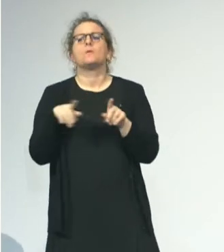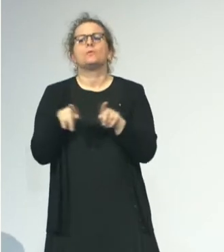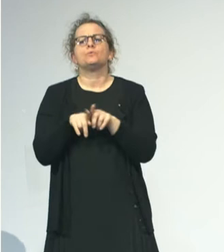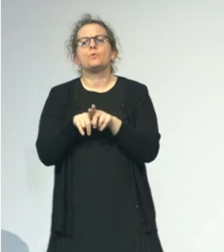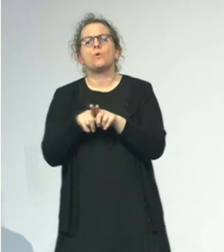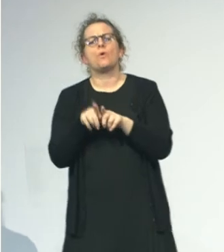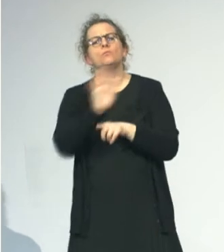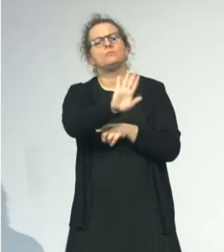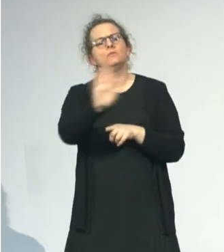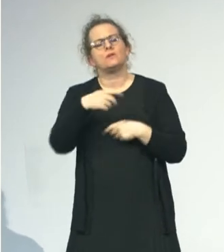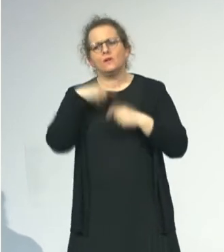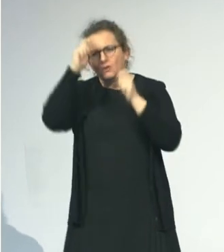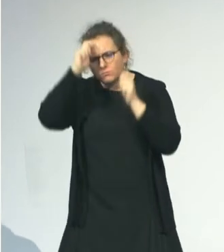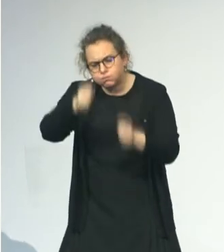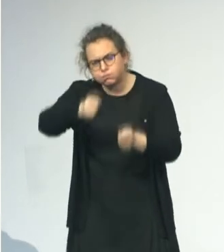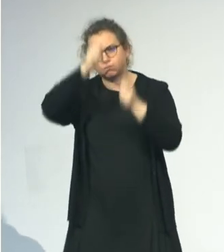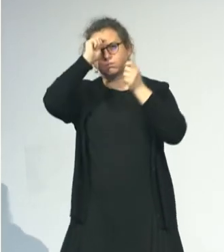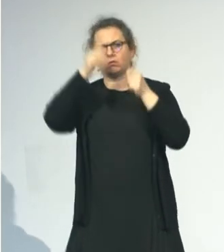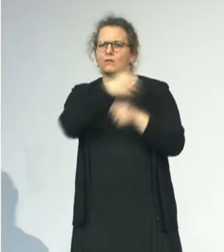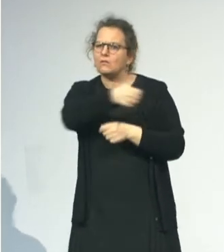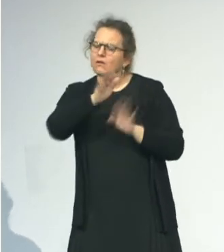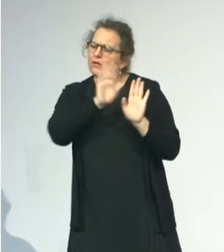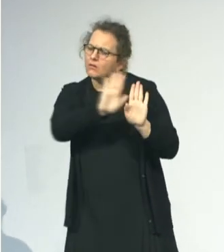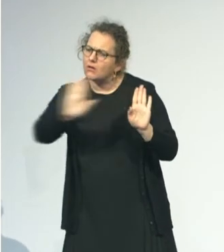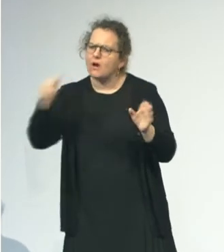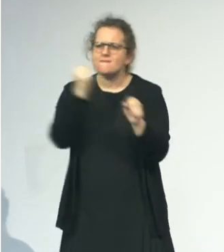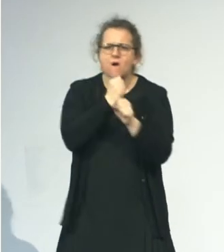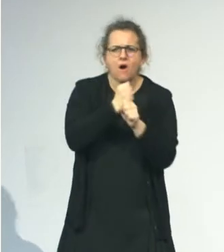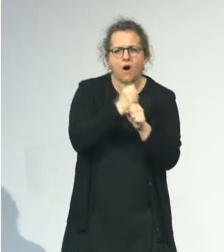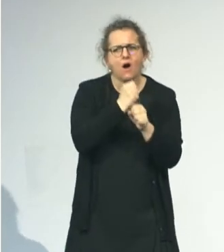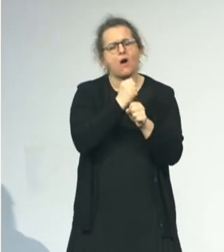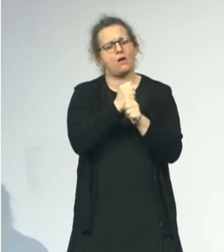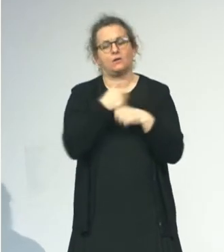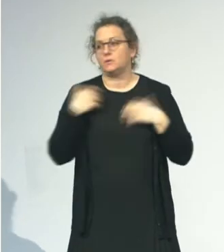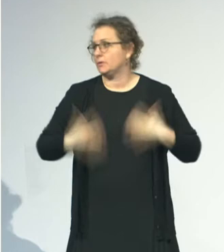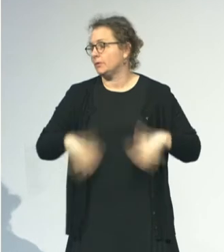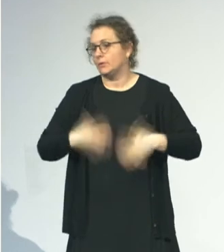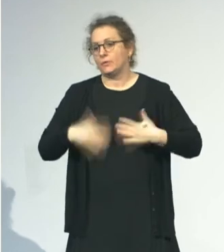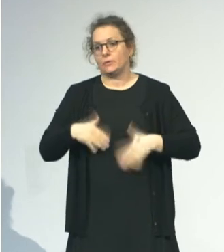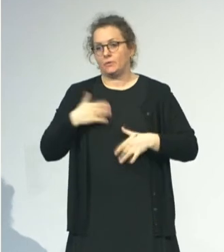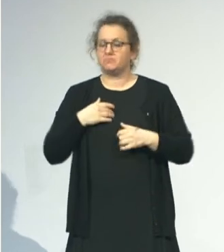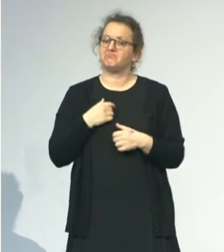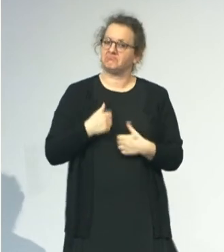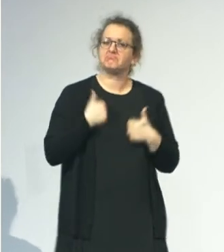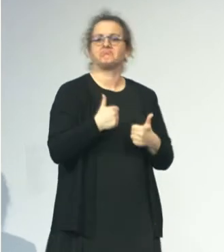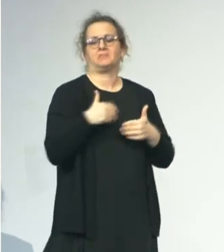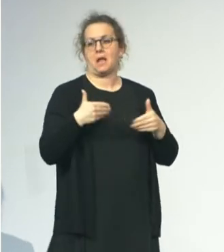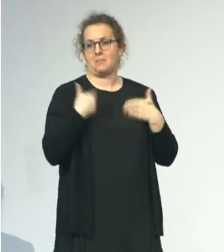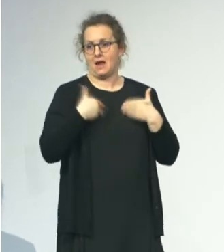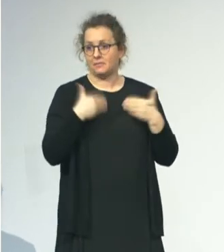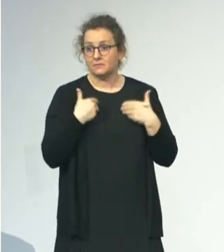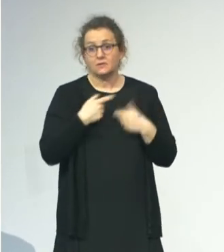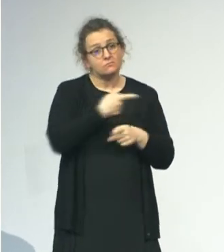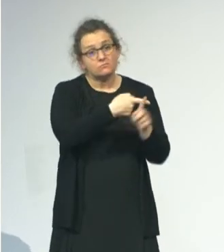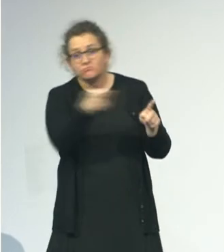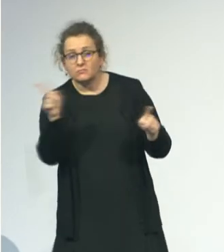day. Access Israel is the leading organization in Israel promoting accessibility, all types of accessibility in